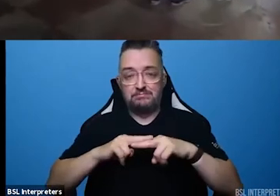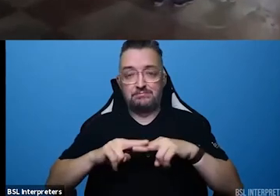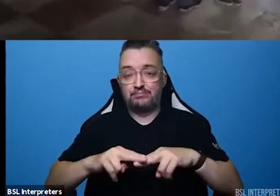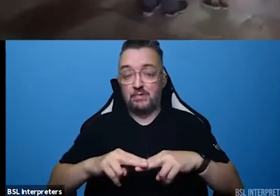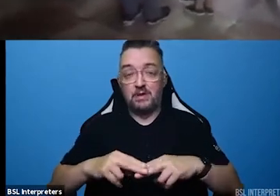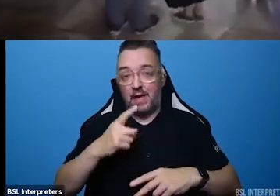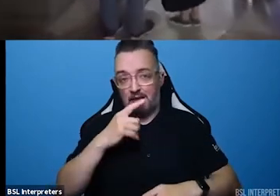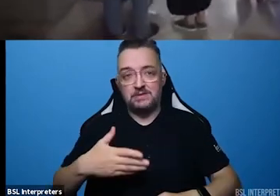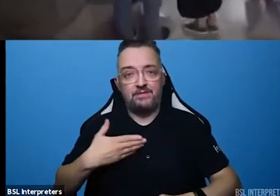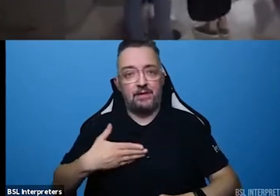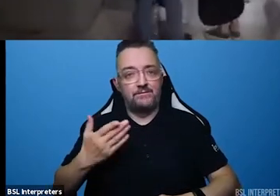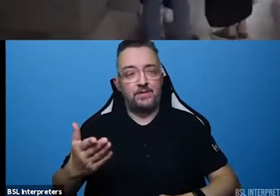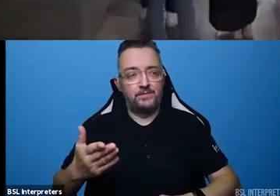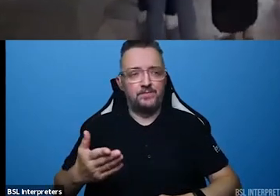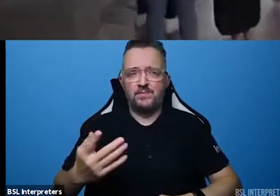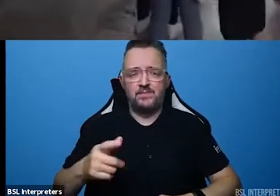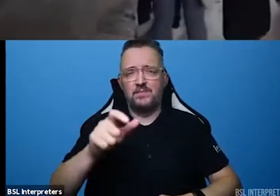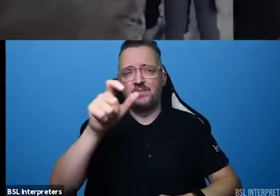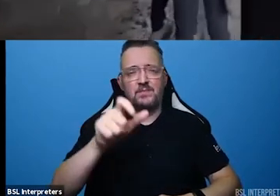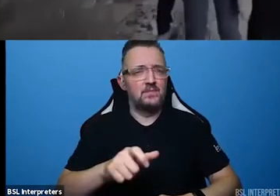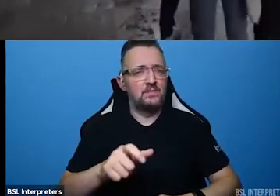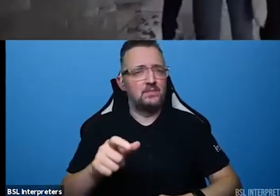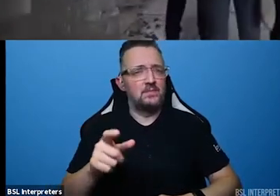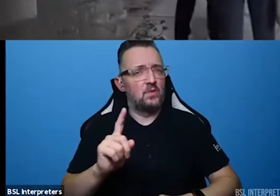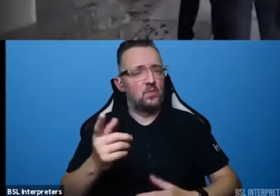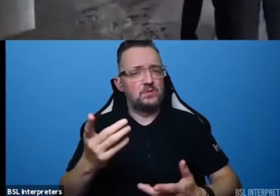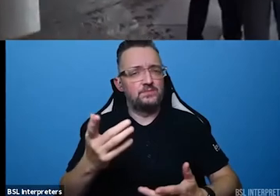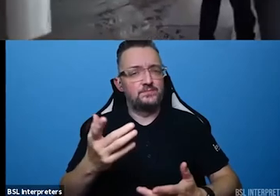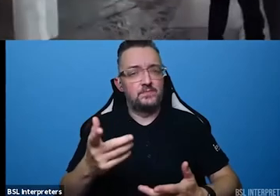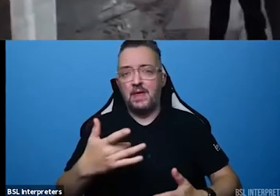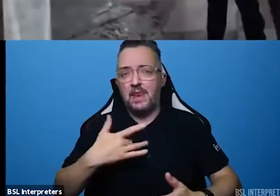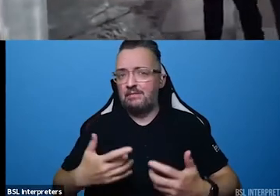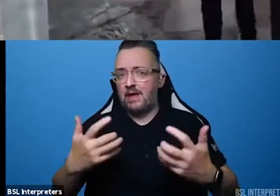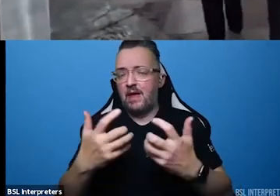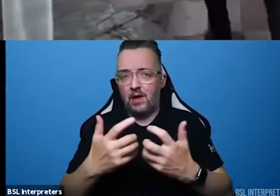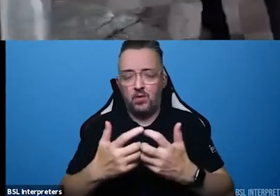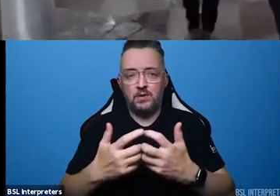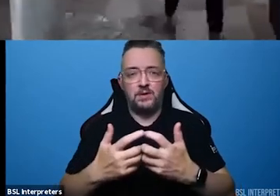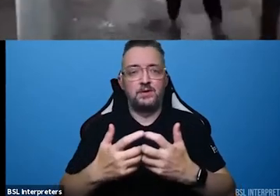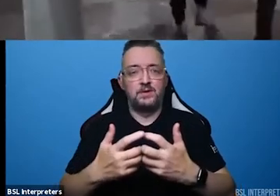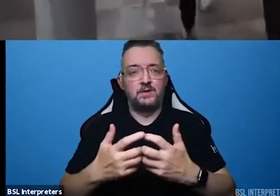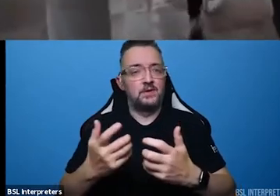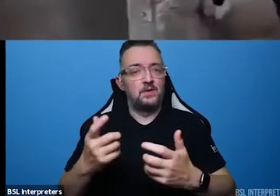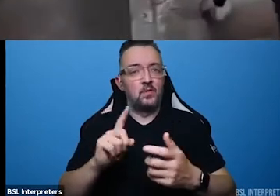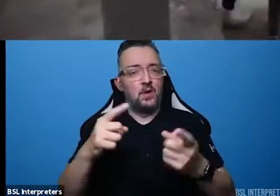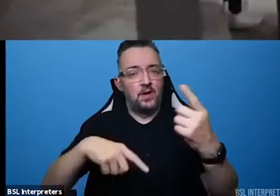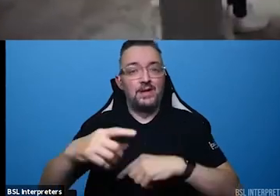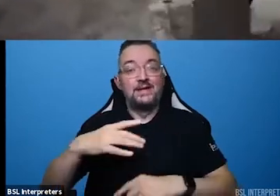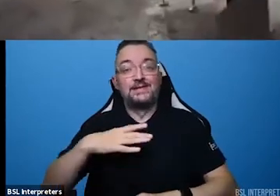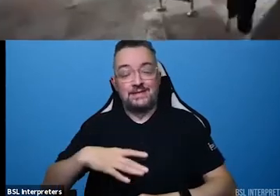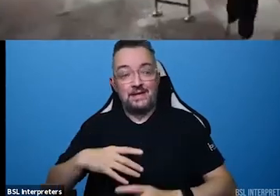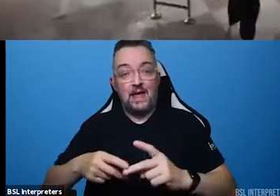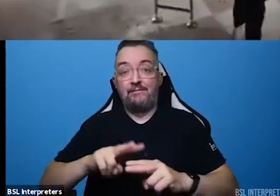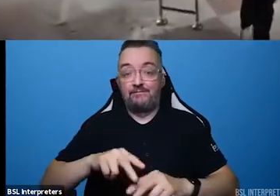So what such individuals would do, how they would live, and what they would need if they were